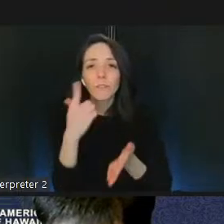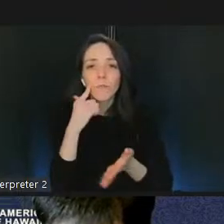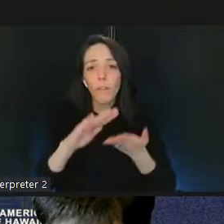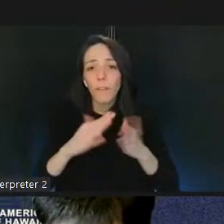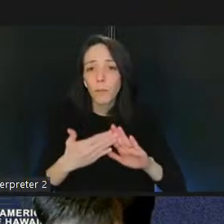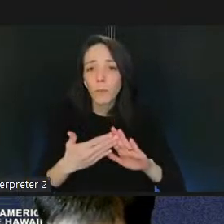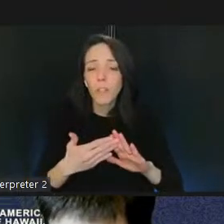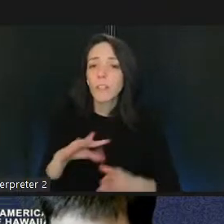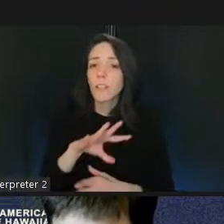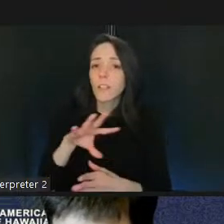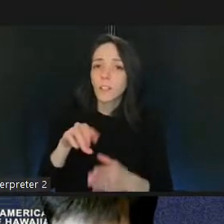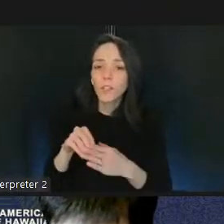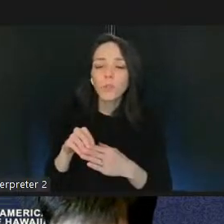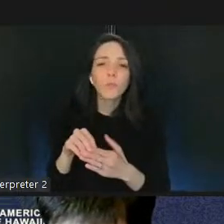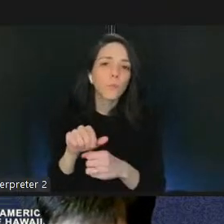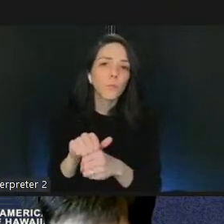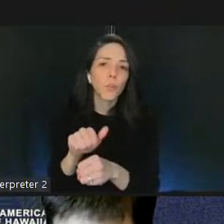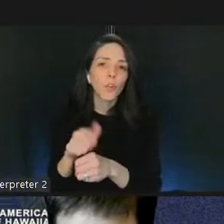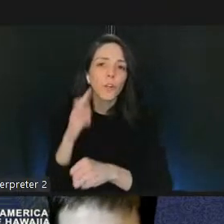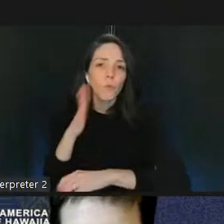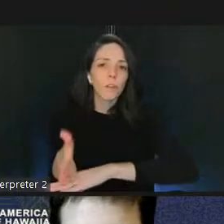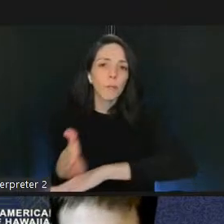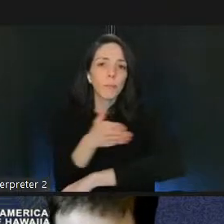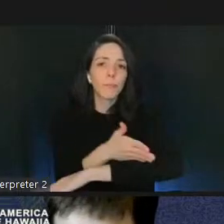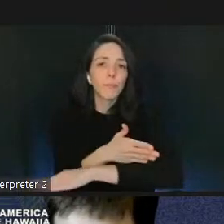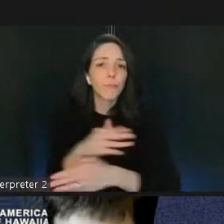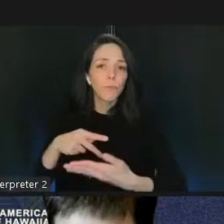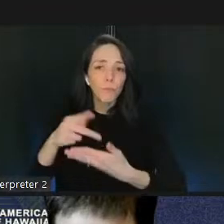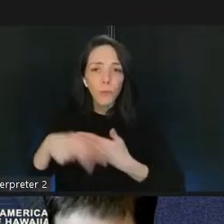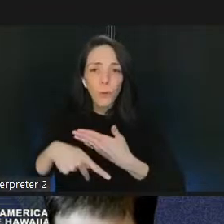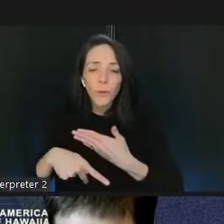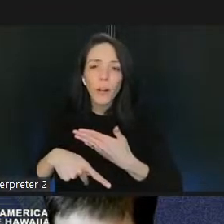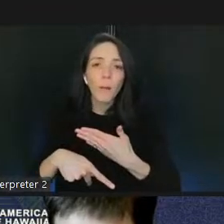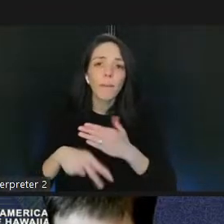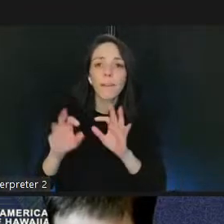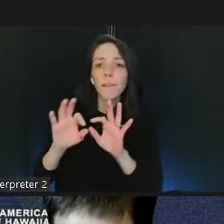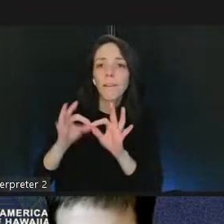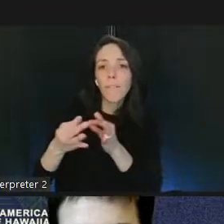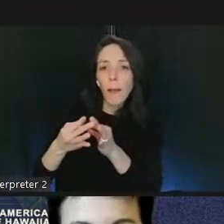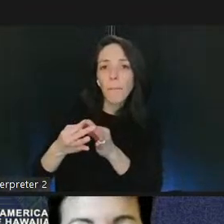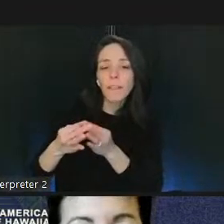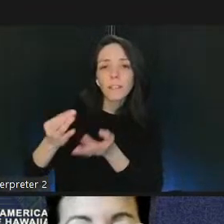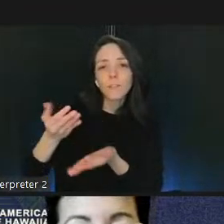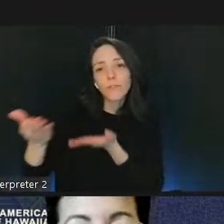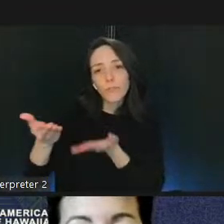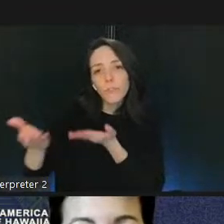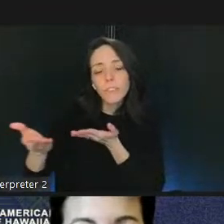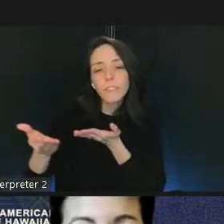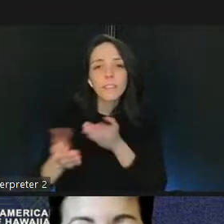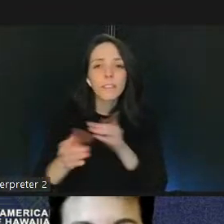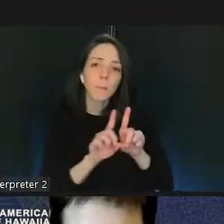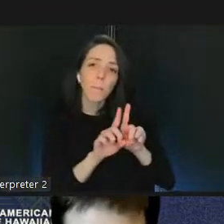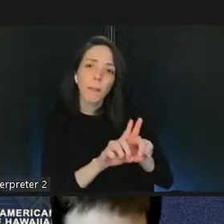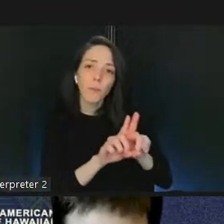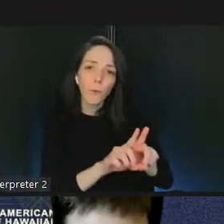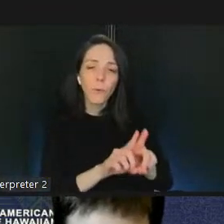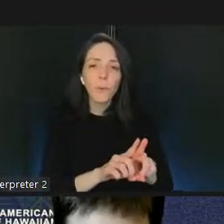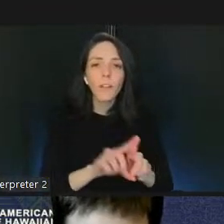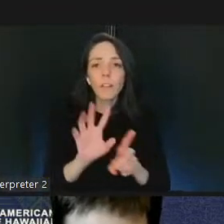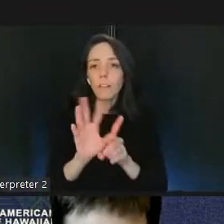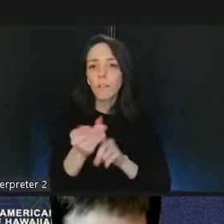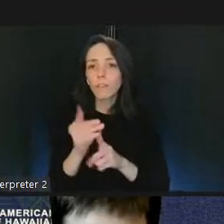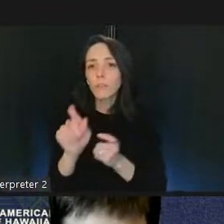includes work to enhance programming by providing family navigator services, mentoring, and culturally